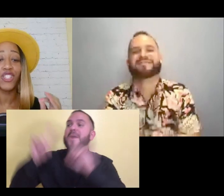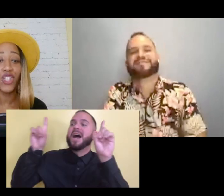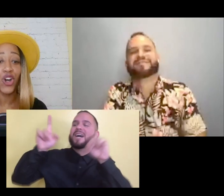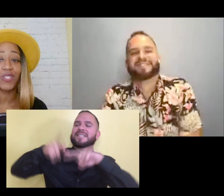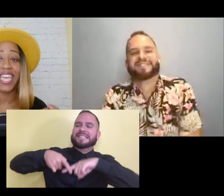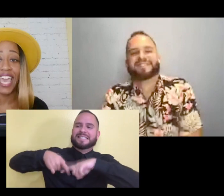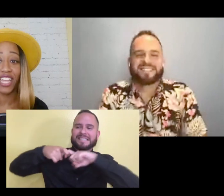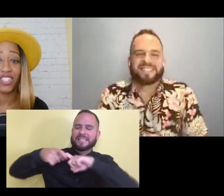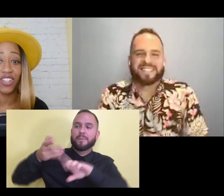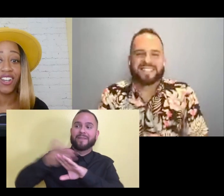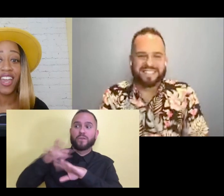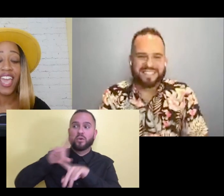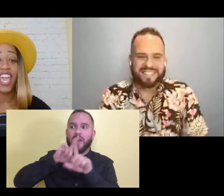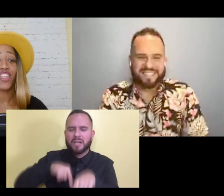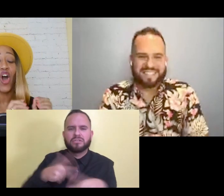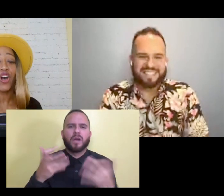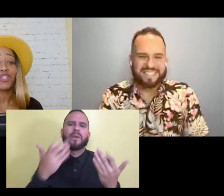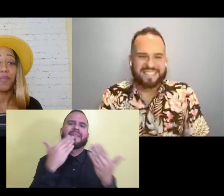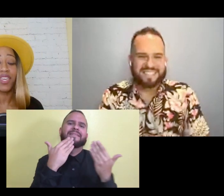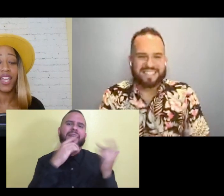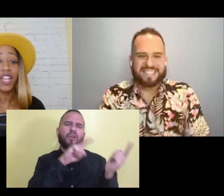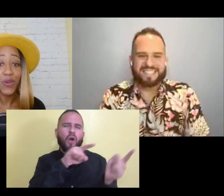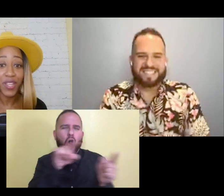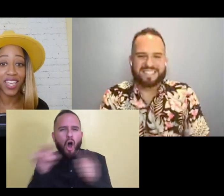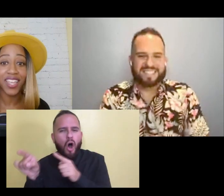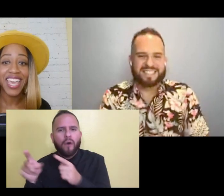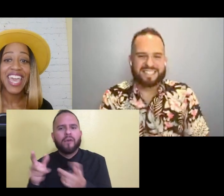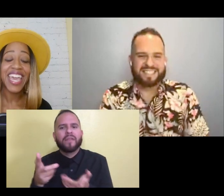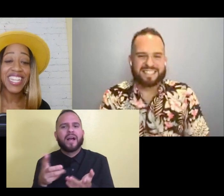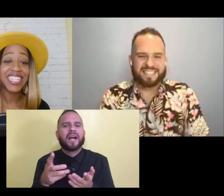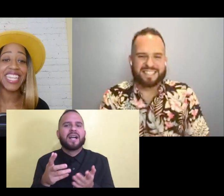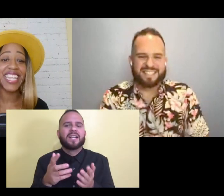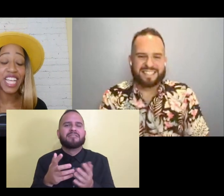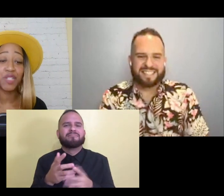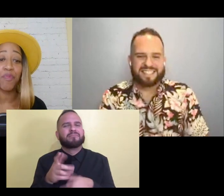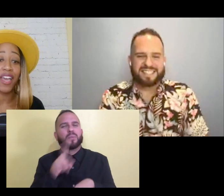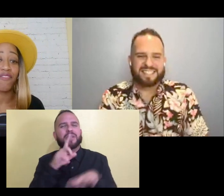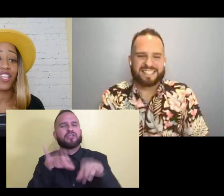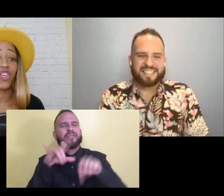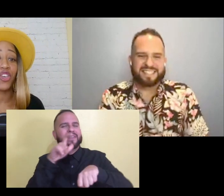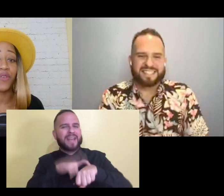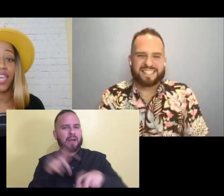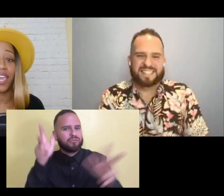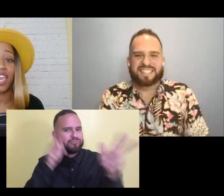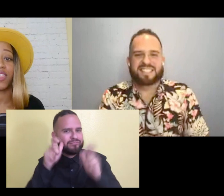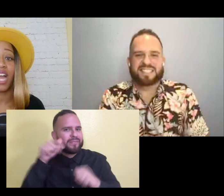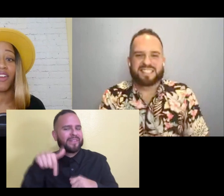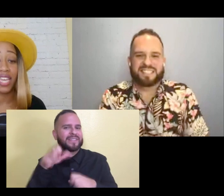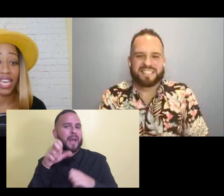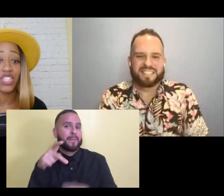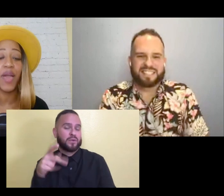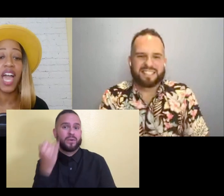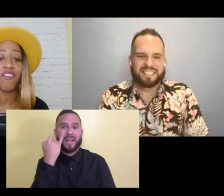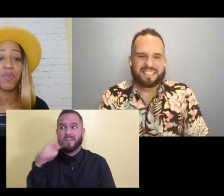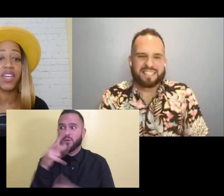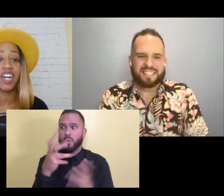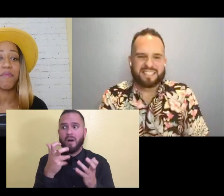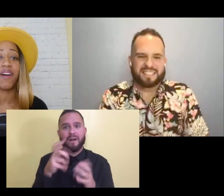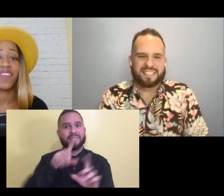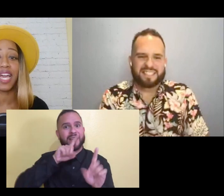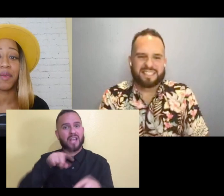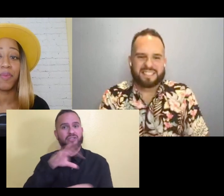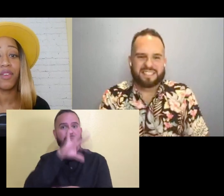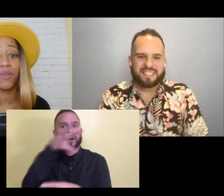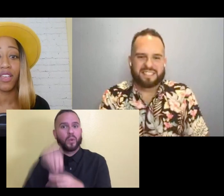want Joe's answer and also be included into the next private Q&A with our guests, you have to become